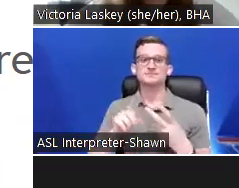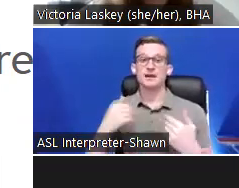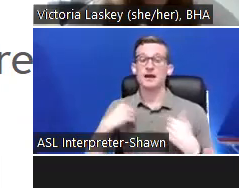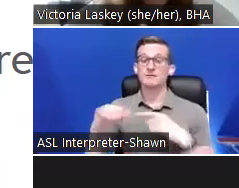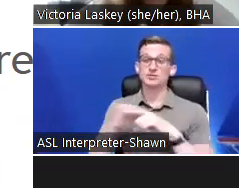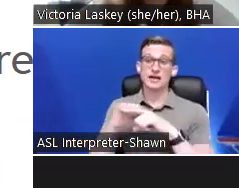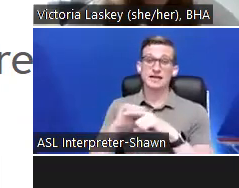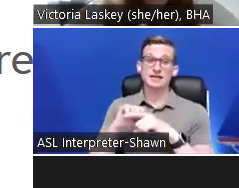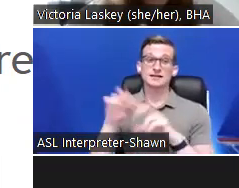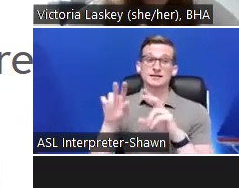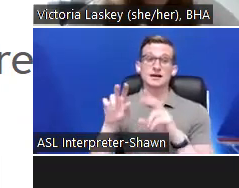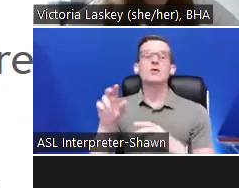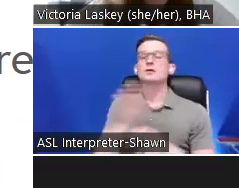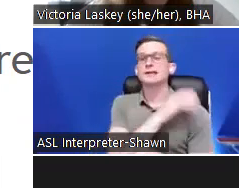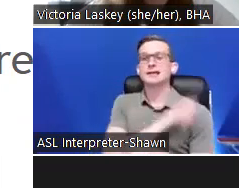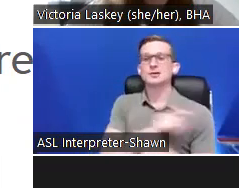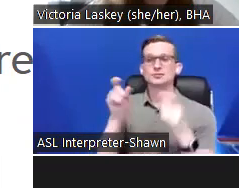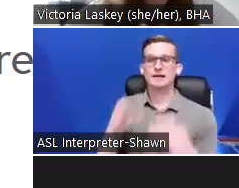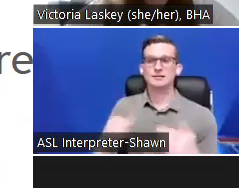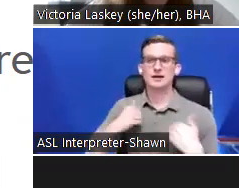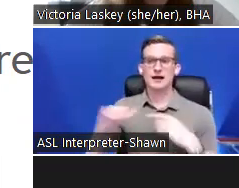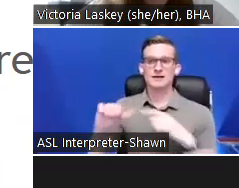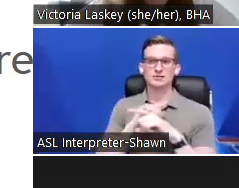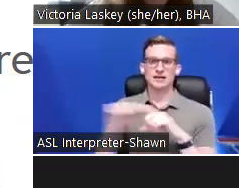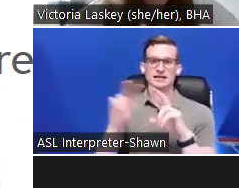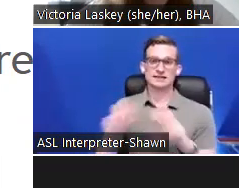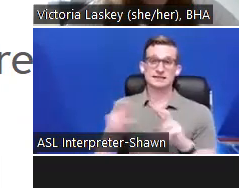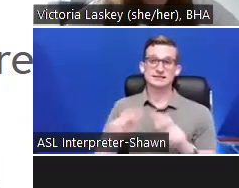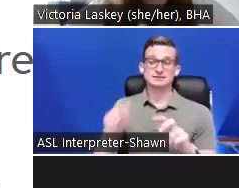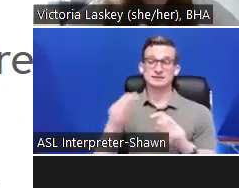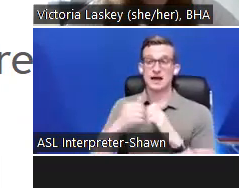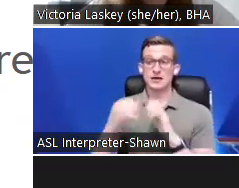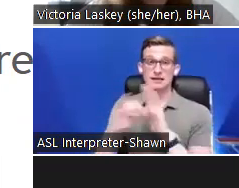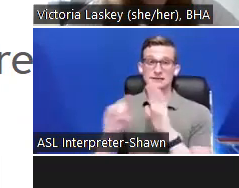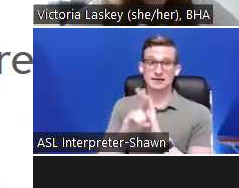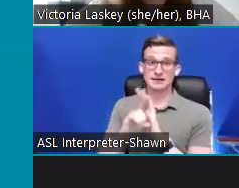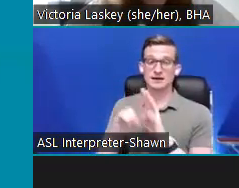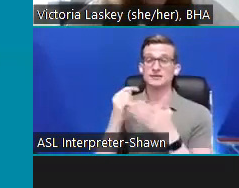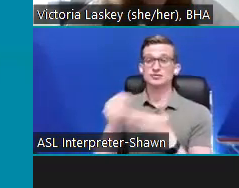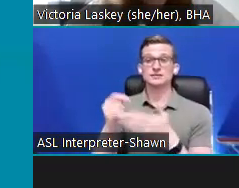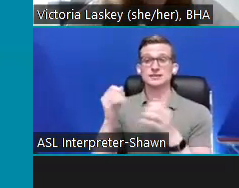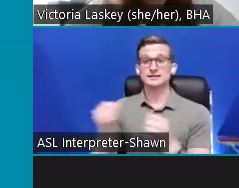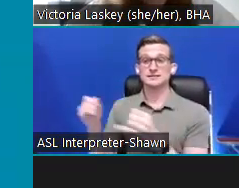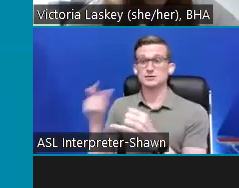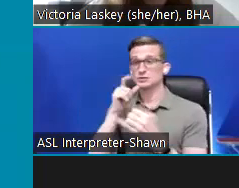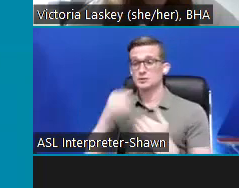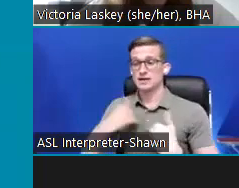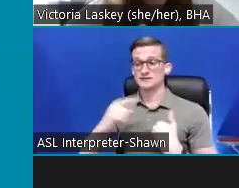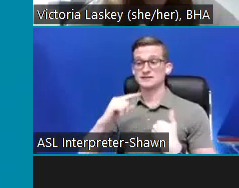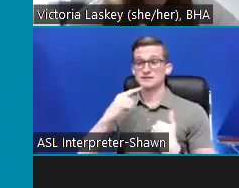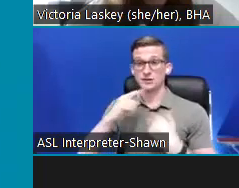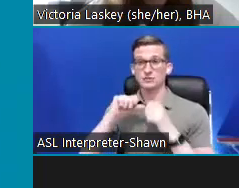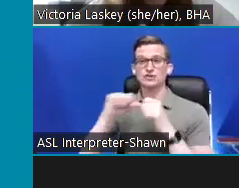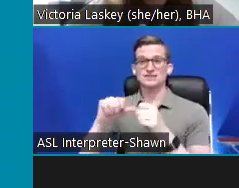who display behaviors that are common to individuals with severe and persistent mental health disorders.